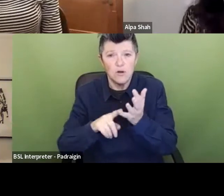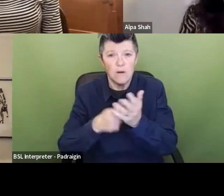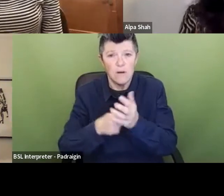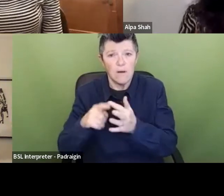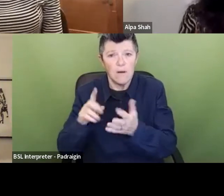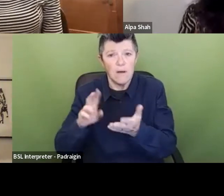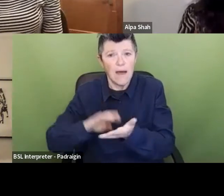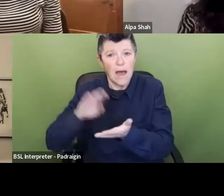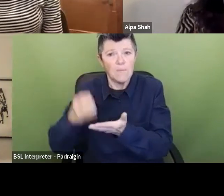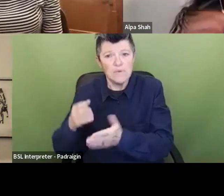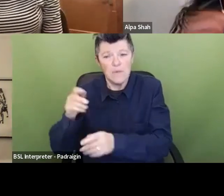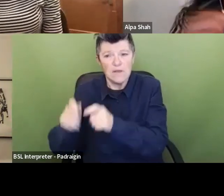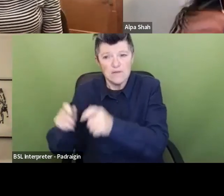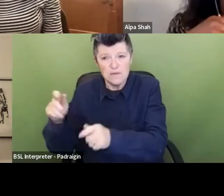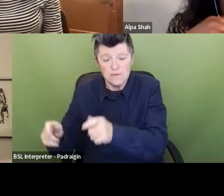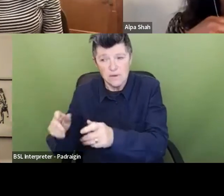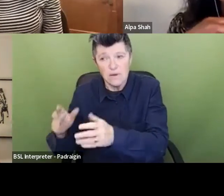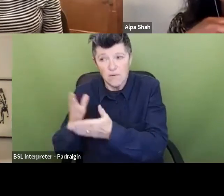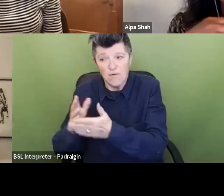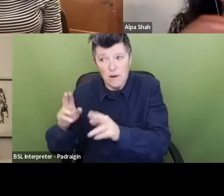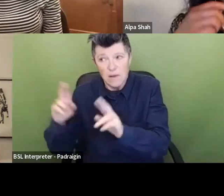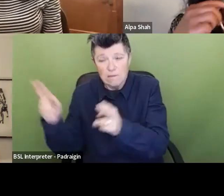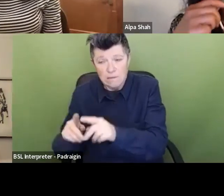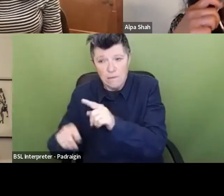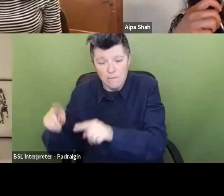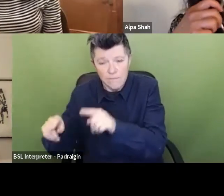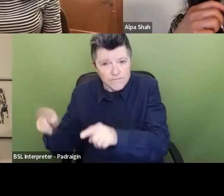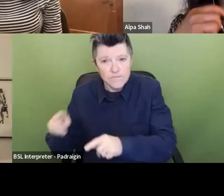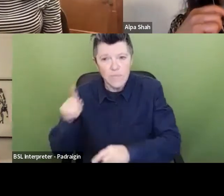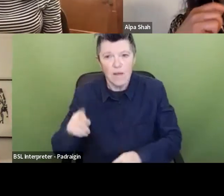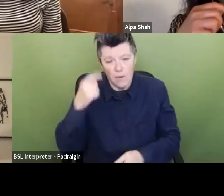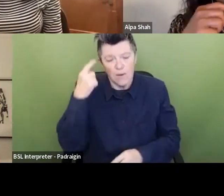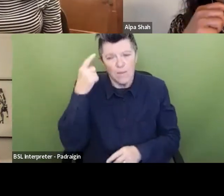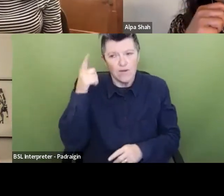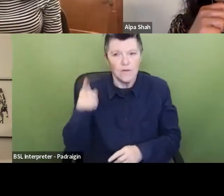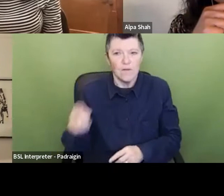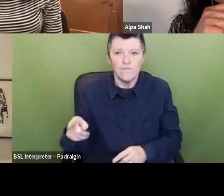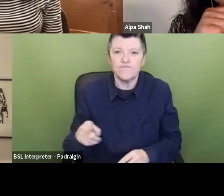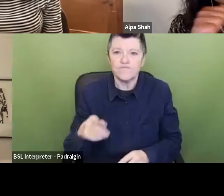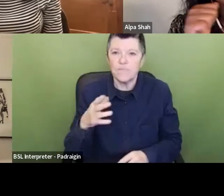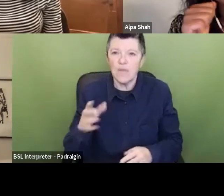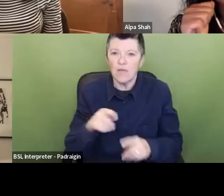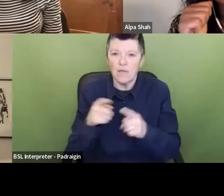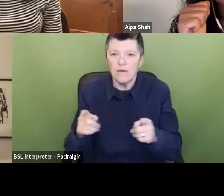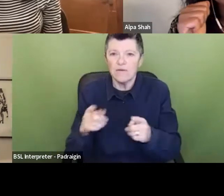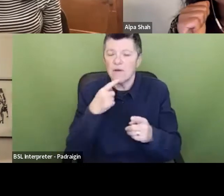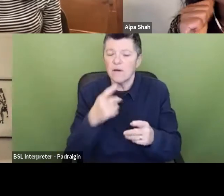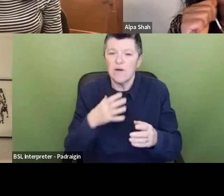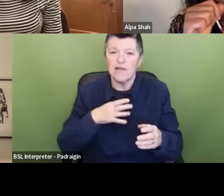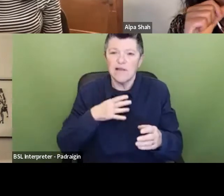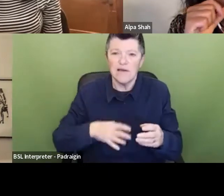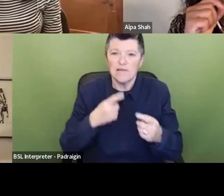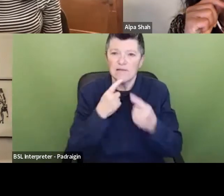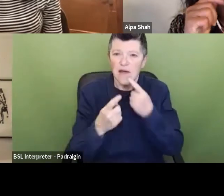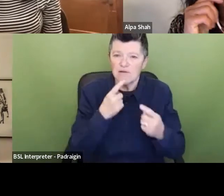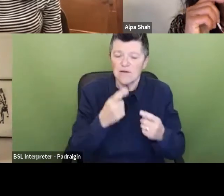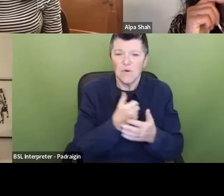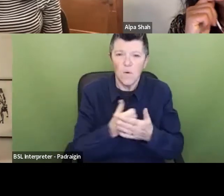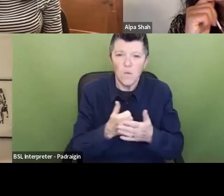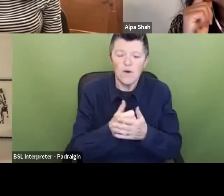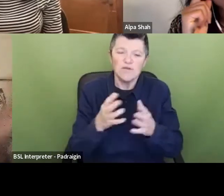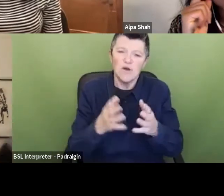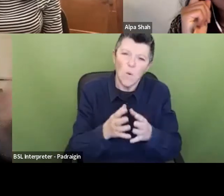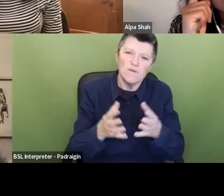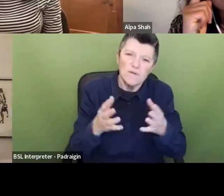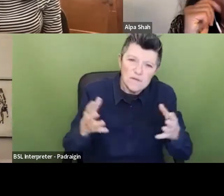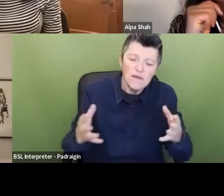to imagine, that we need data. And what people mean when they say we need data is quantitative numbers, some statistic